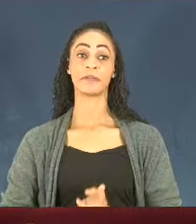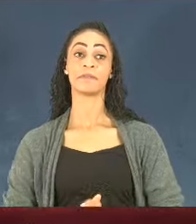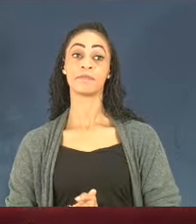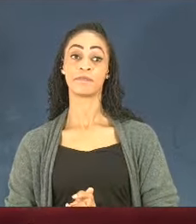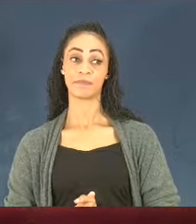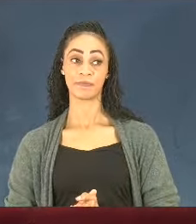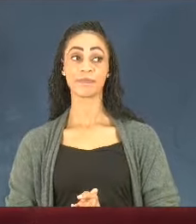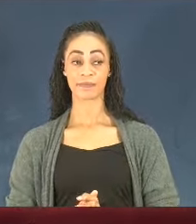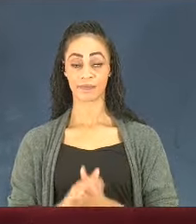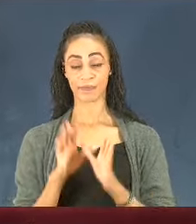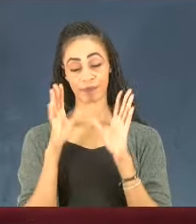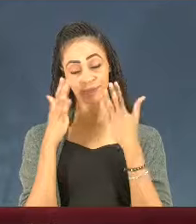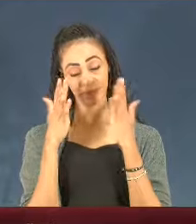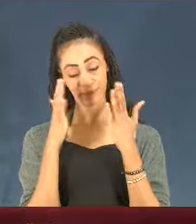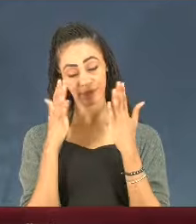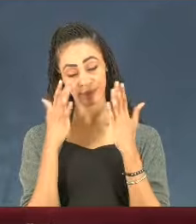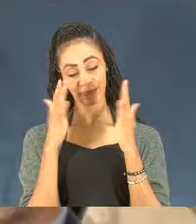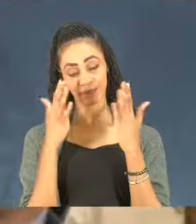Yeah, how about if you gave glory?